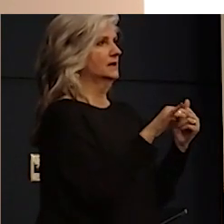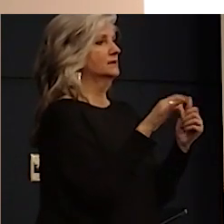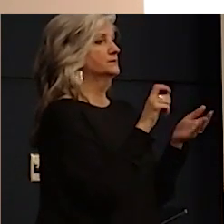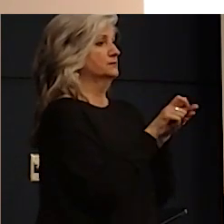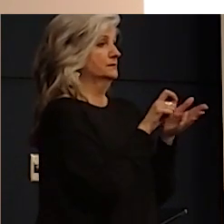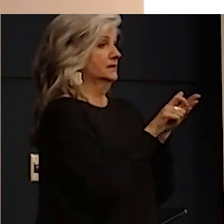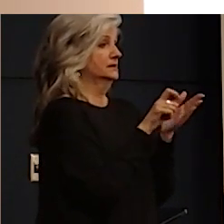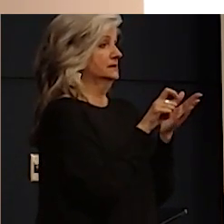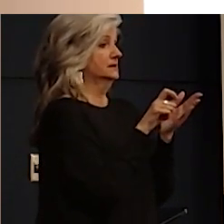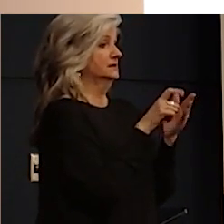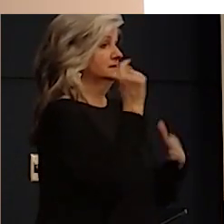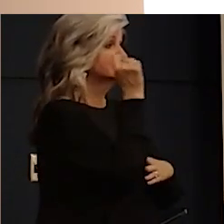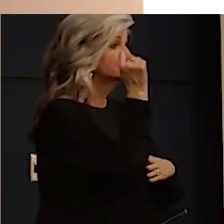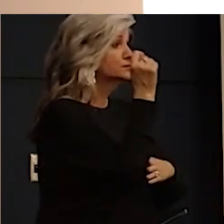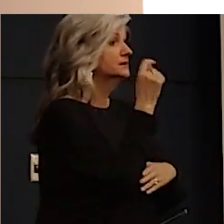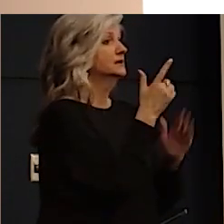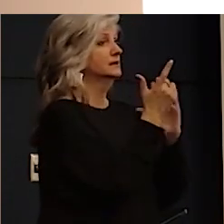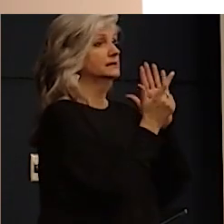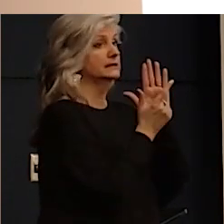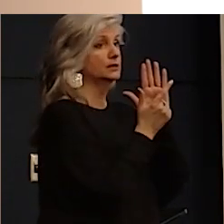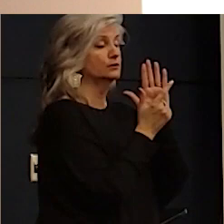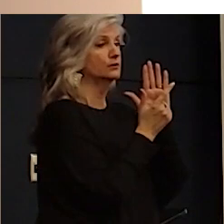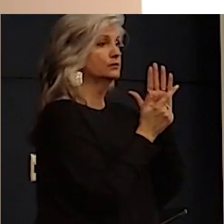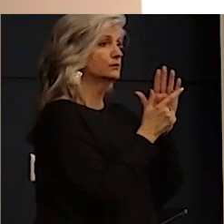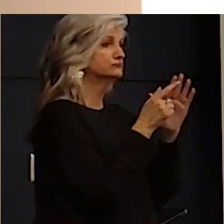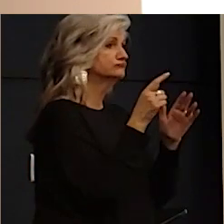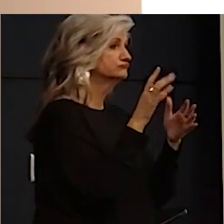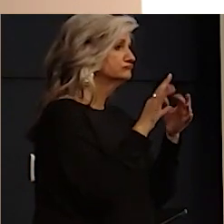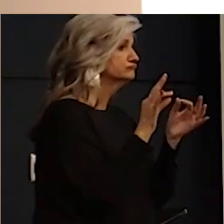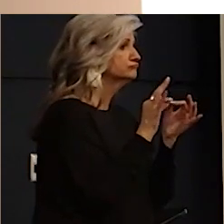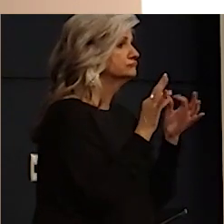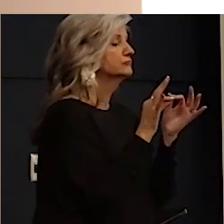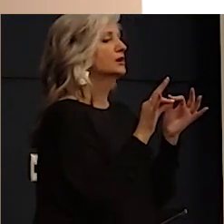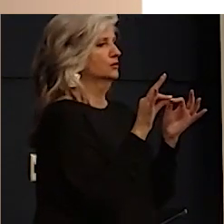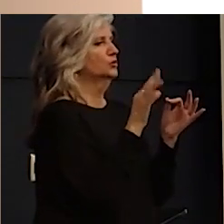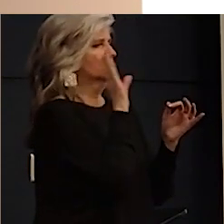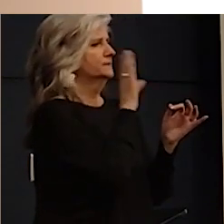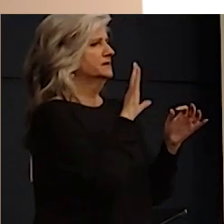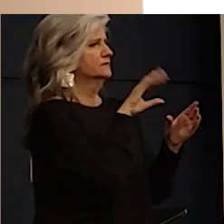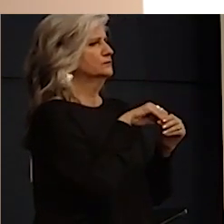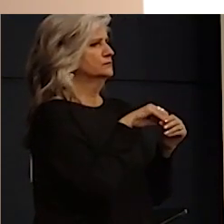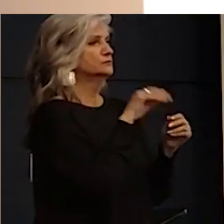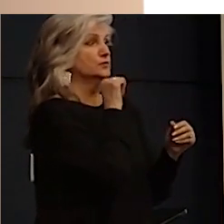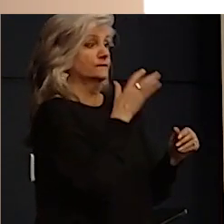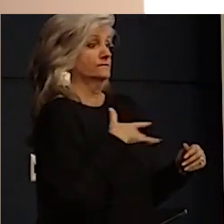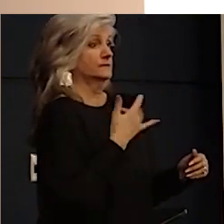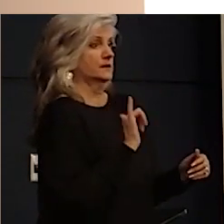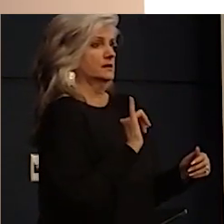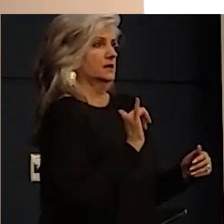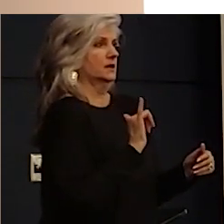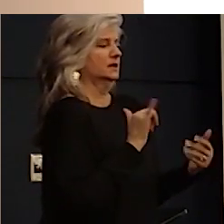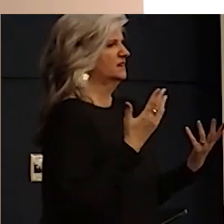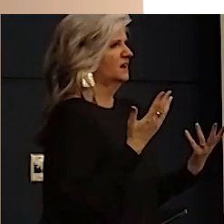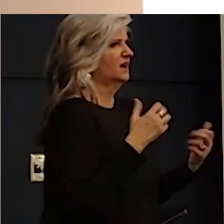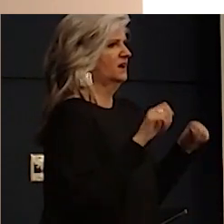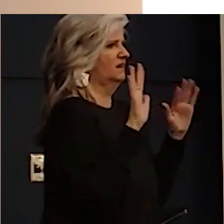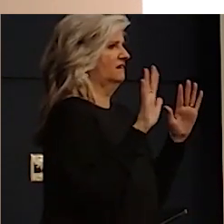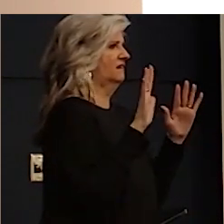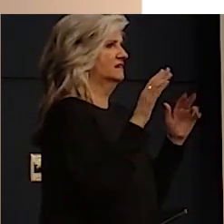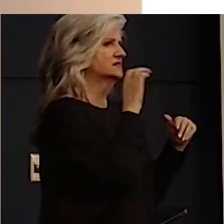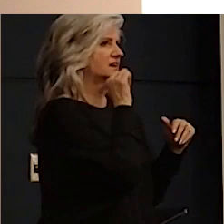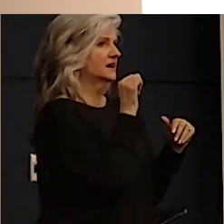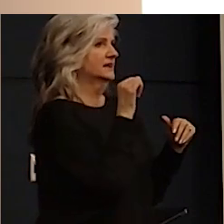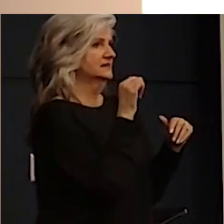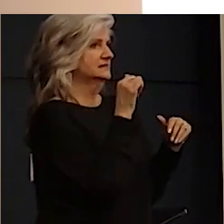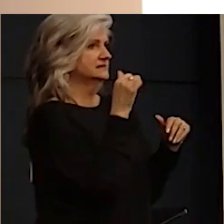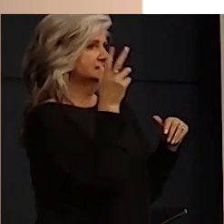expert testimony. We're going to be filing legal briefs. We're going to be heavily involved. So don't want you to feel like we just abandoned it because we didn't hear us or see us at